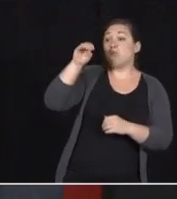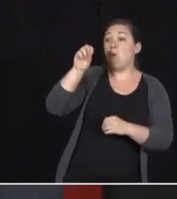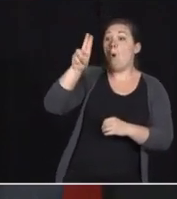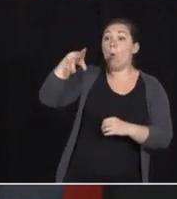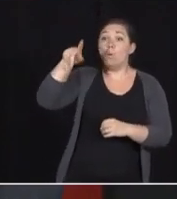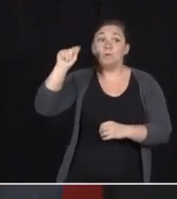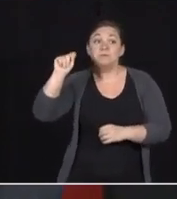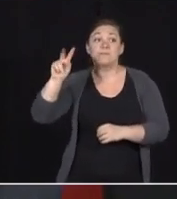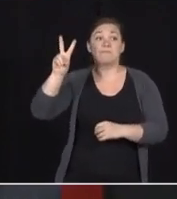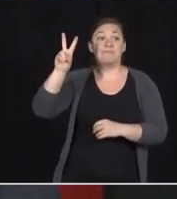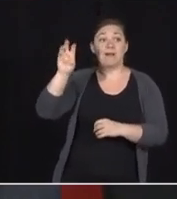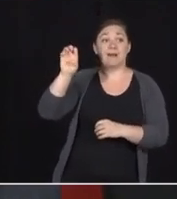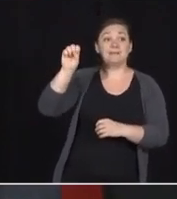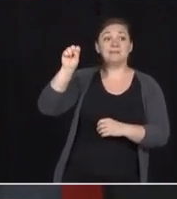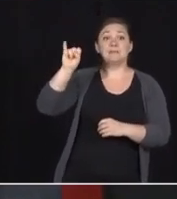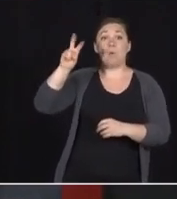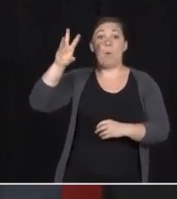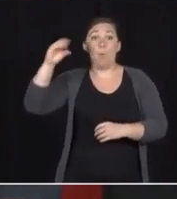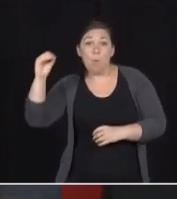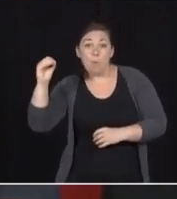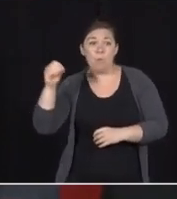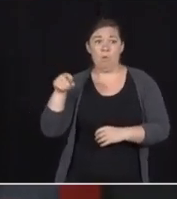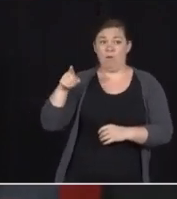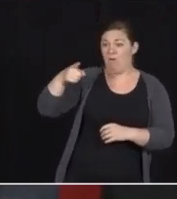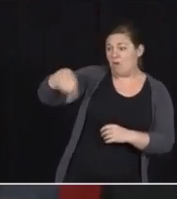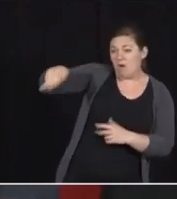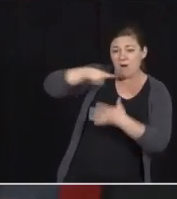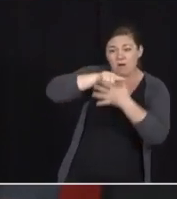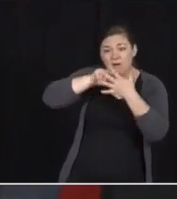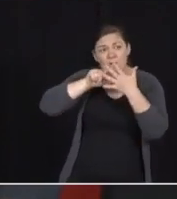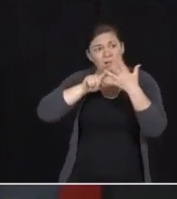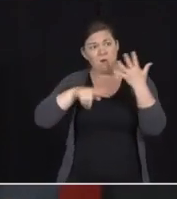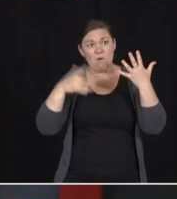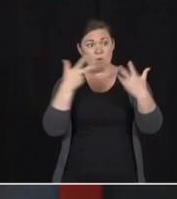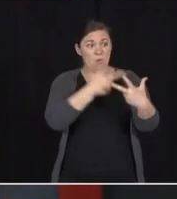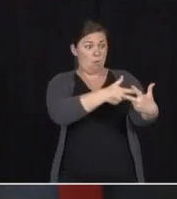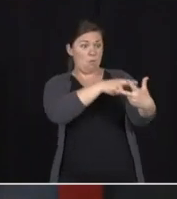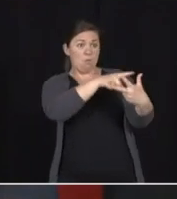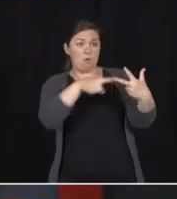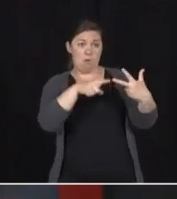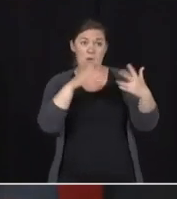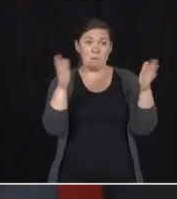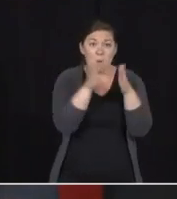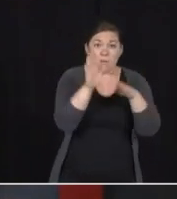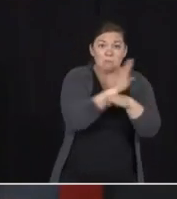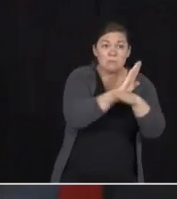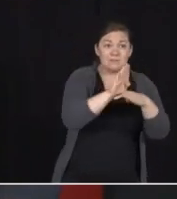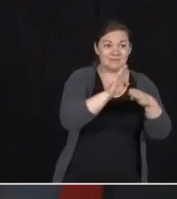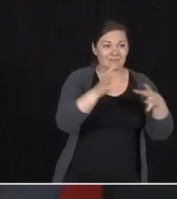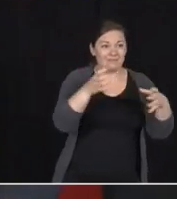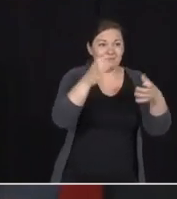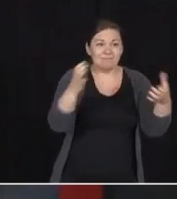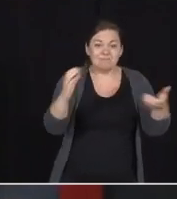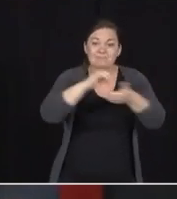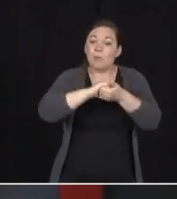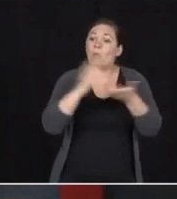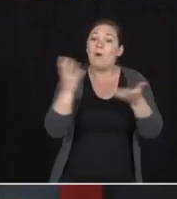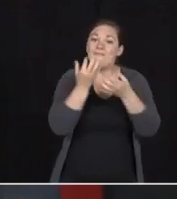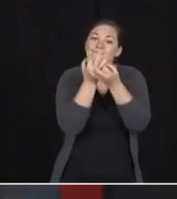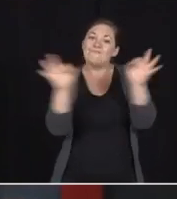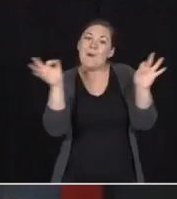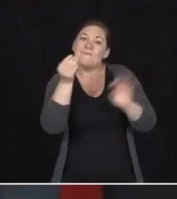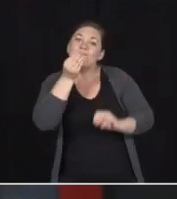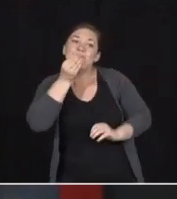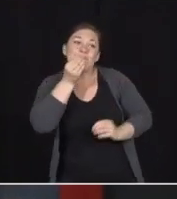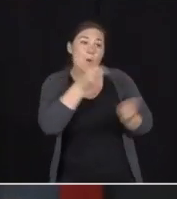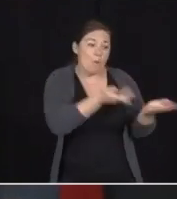big hearts. These three businesses are part of the Free Meal Help Initiative, and have banded together to create a program that